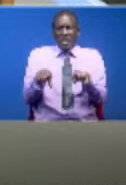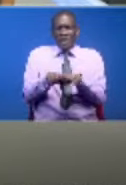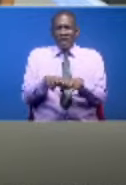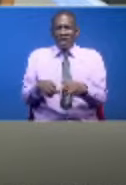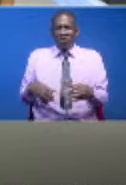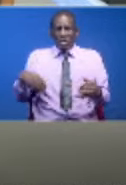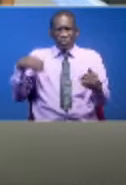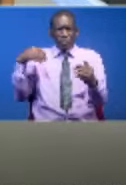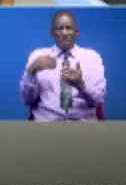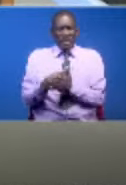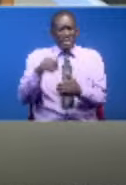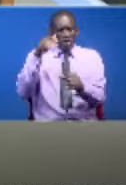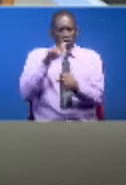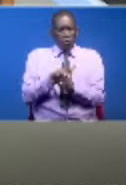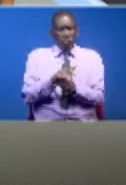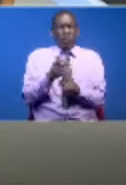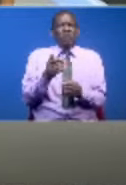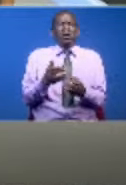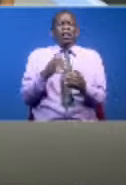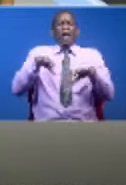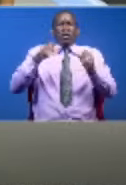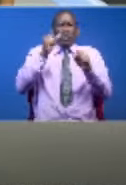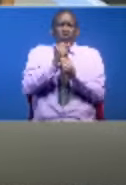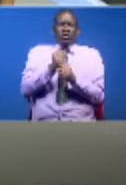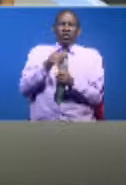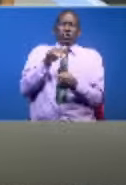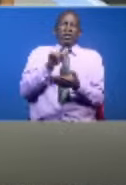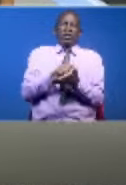around the scale conversation. How can we do this at scale?